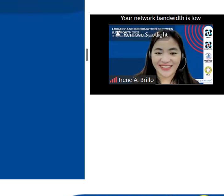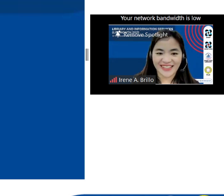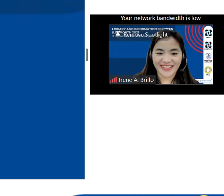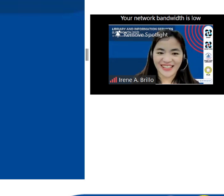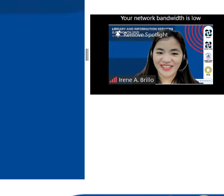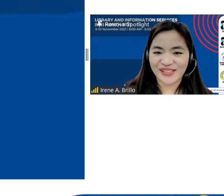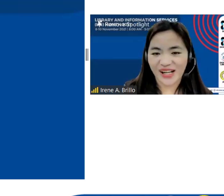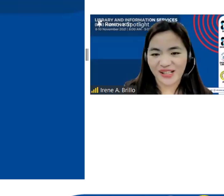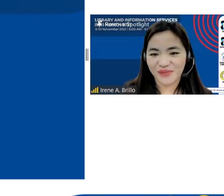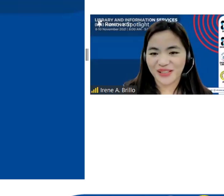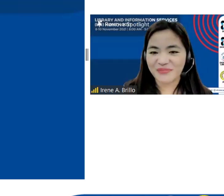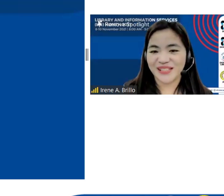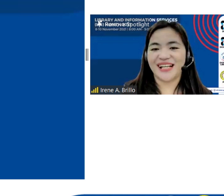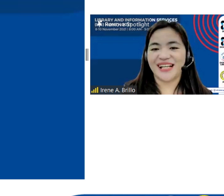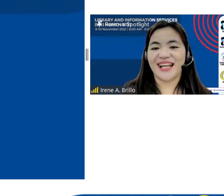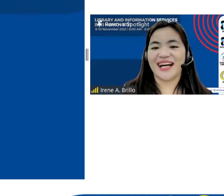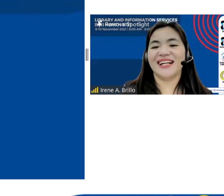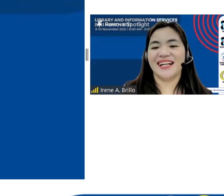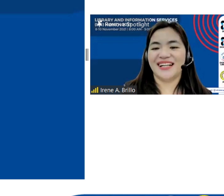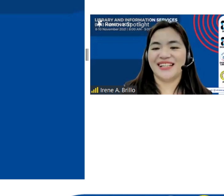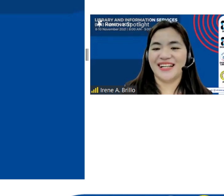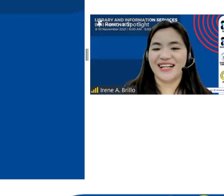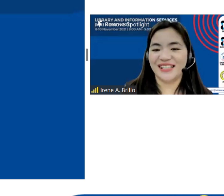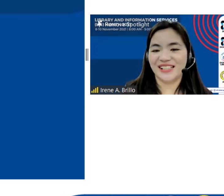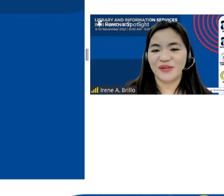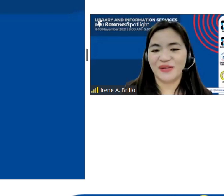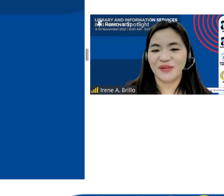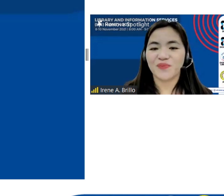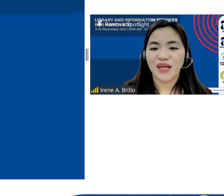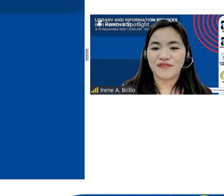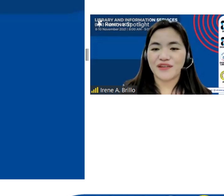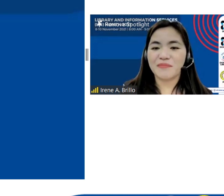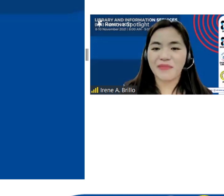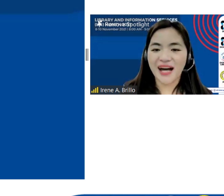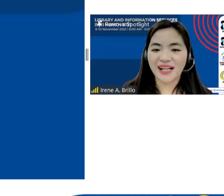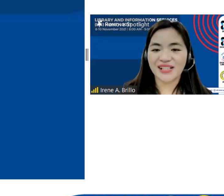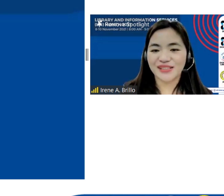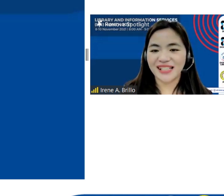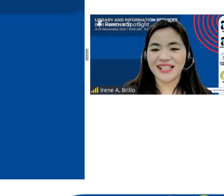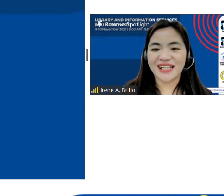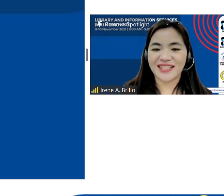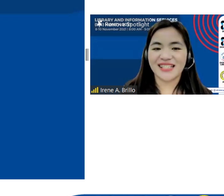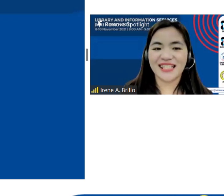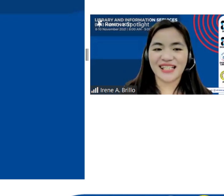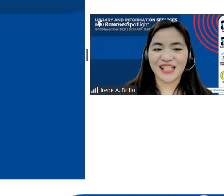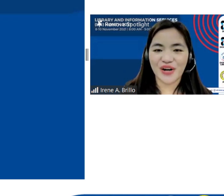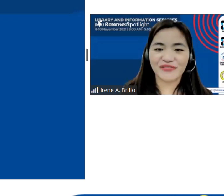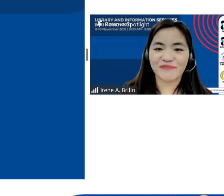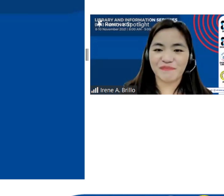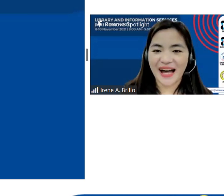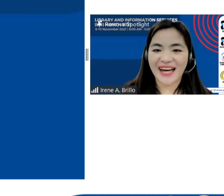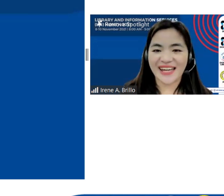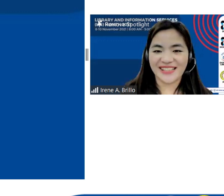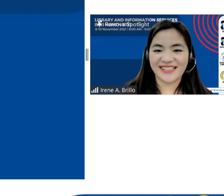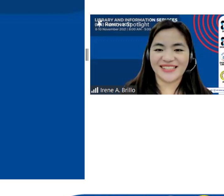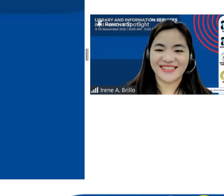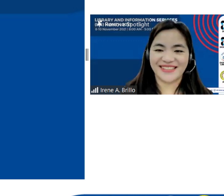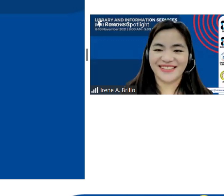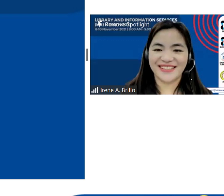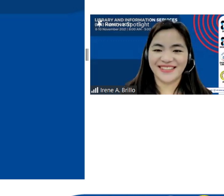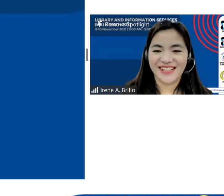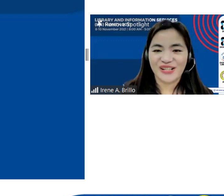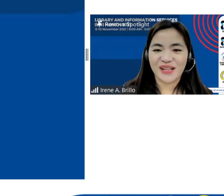Okay, thank you. Nakamute na po sila. Ayan. From Baguio City, the city of